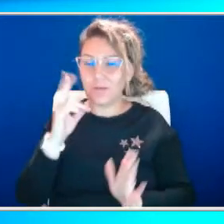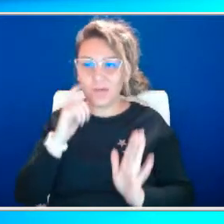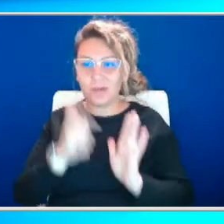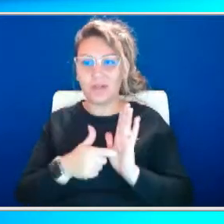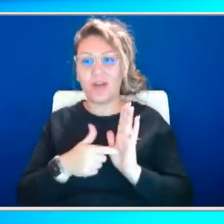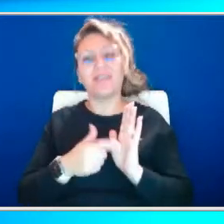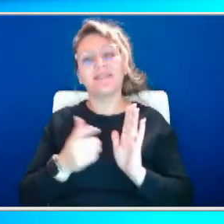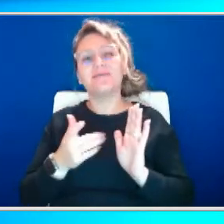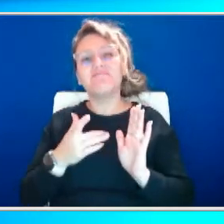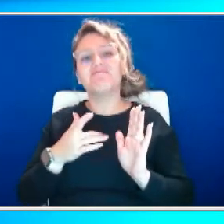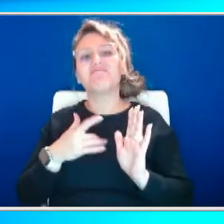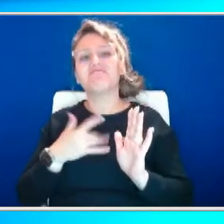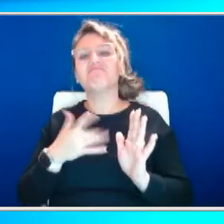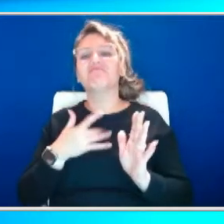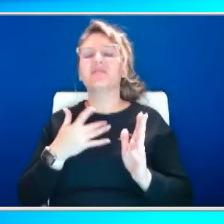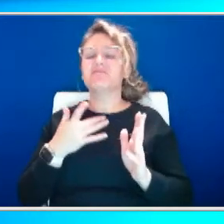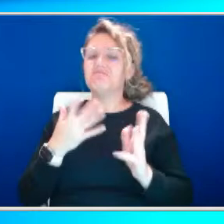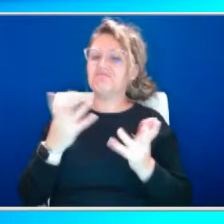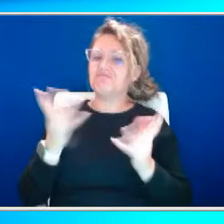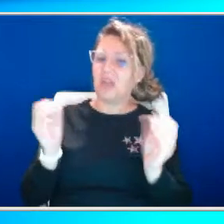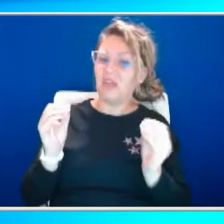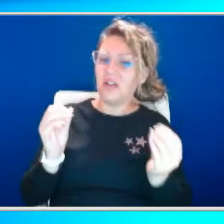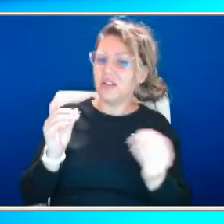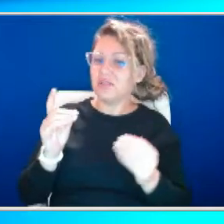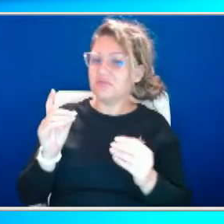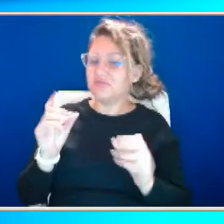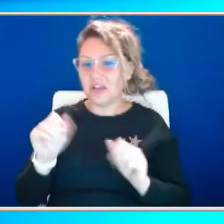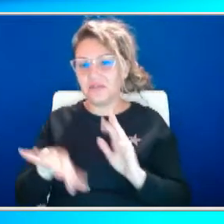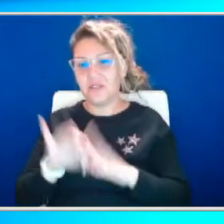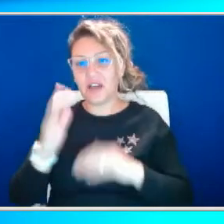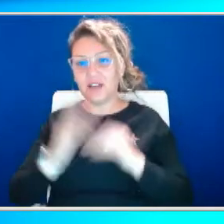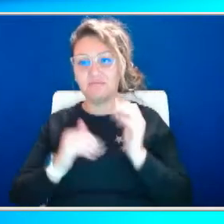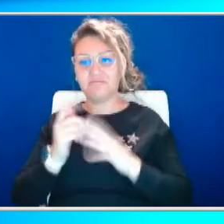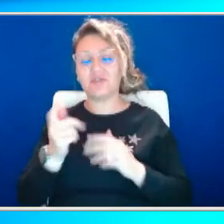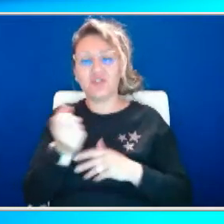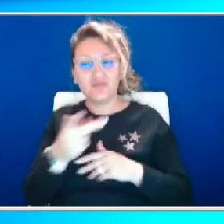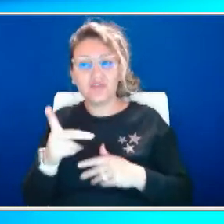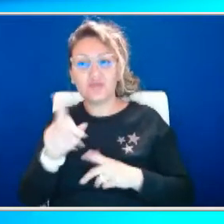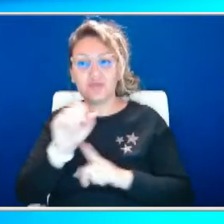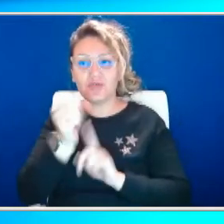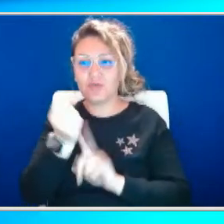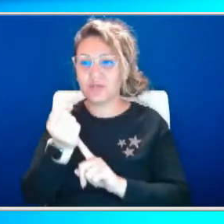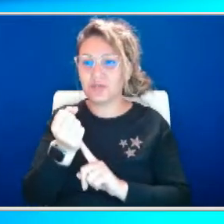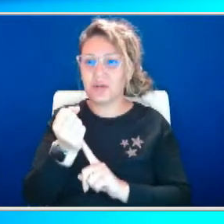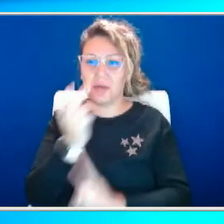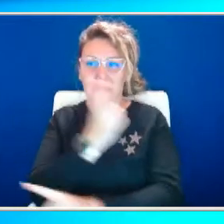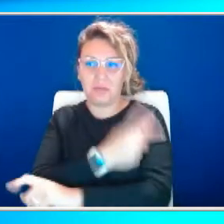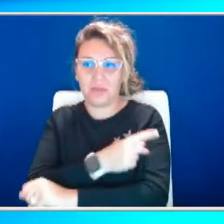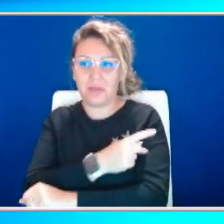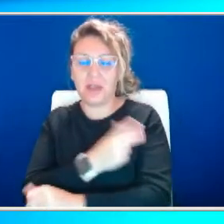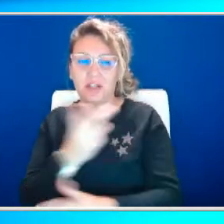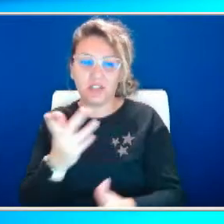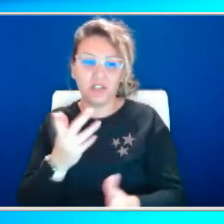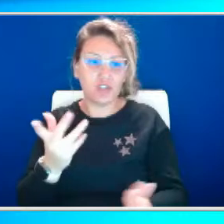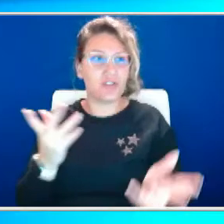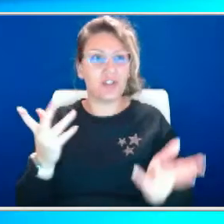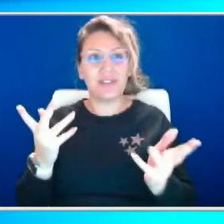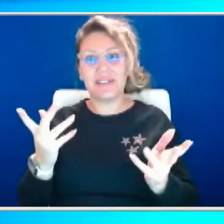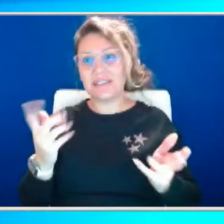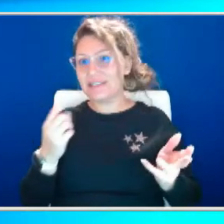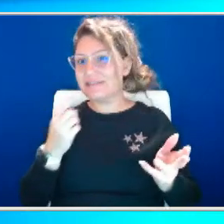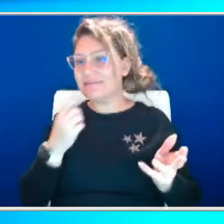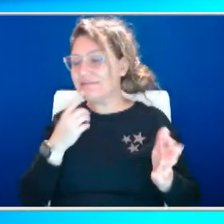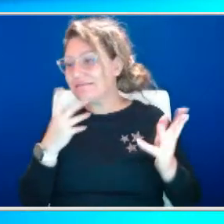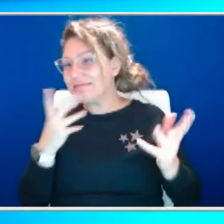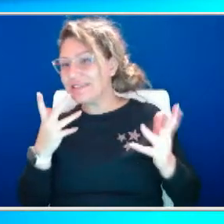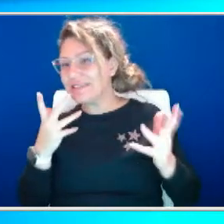spot for most people, but there are some situations where, say, a patient's really, really thin, where we have to kind of get a little bit creative on